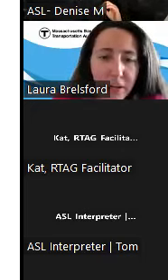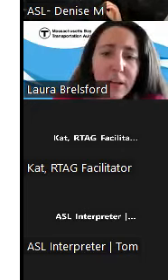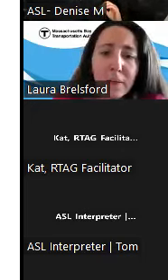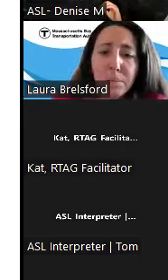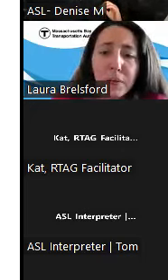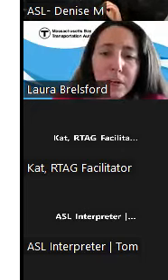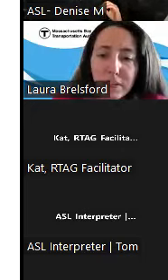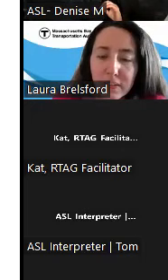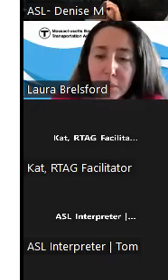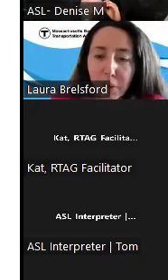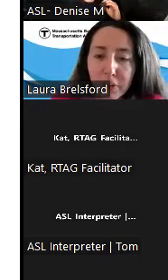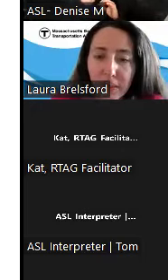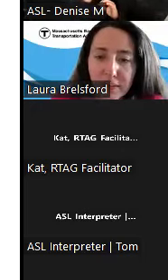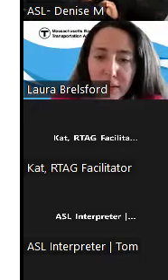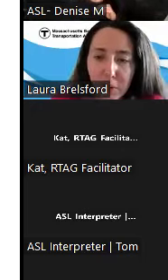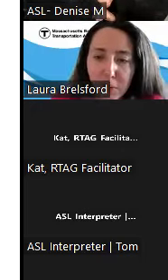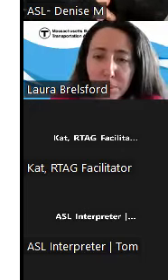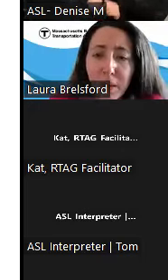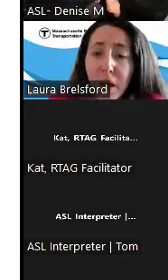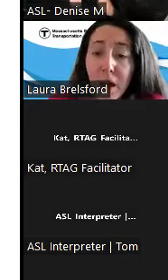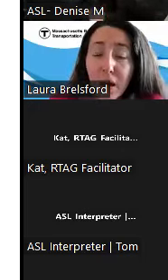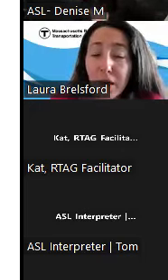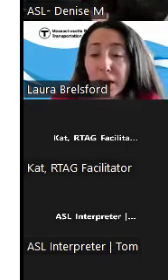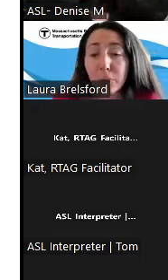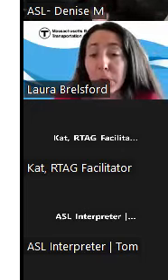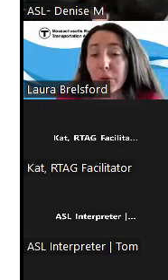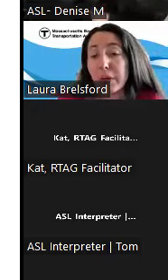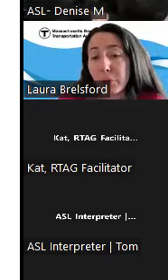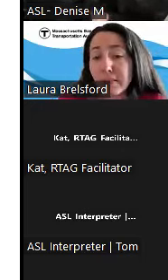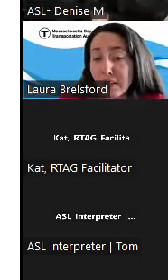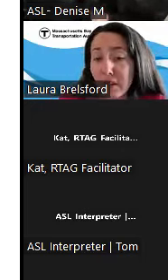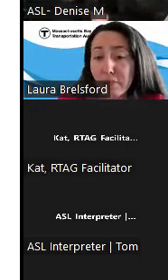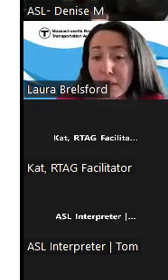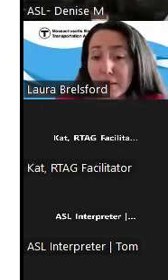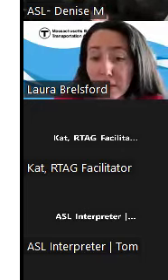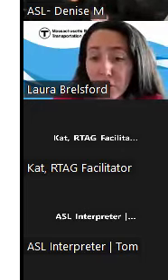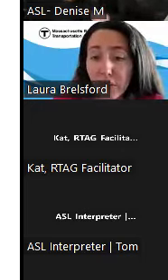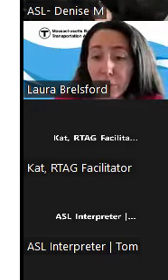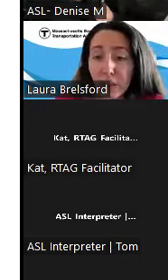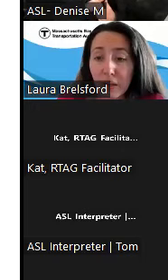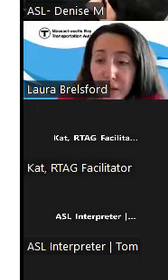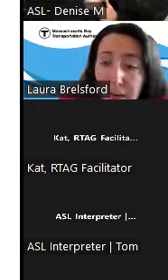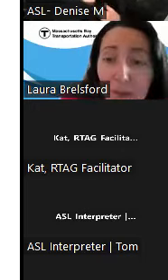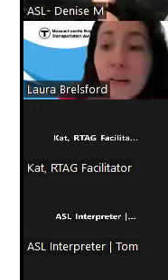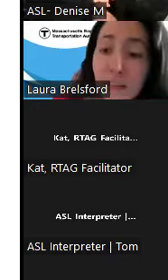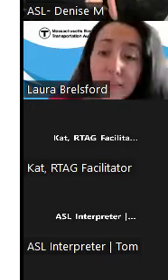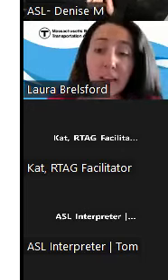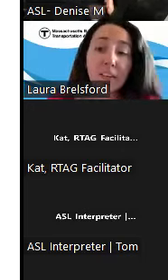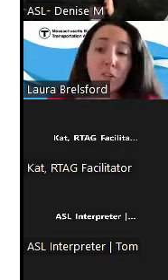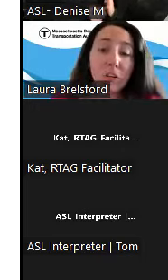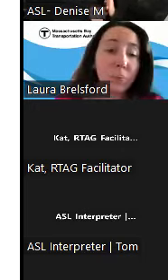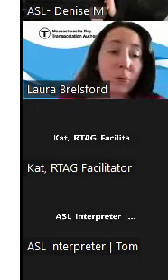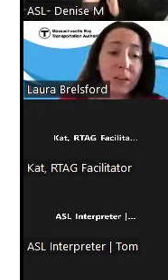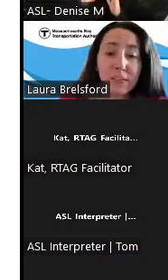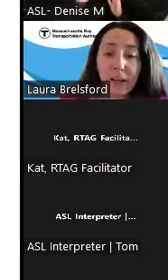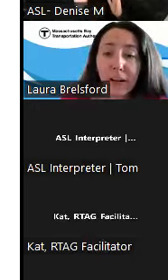Gilbert, got to take part in that demo. And we were impressed enough by the sensor that we decided